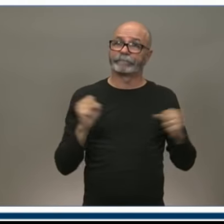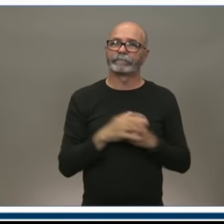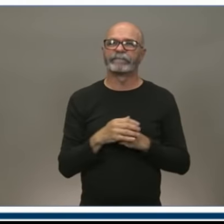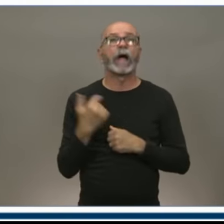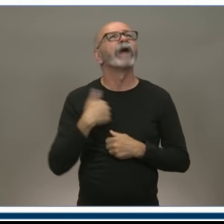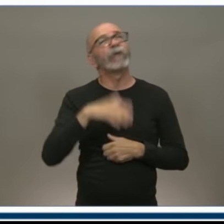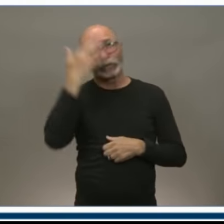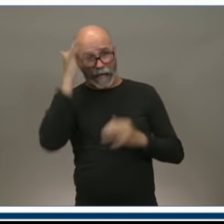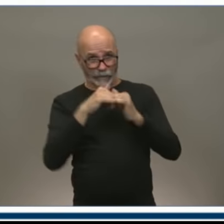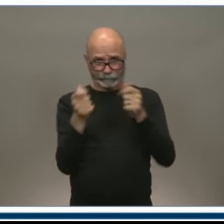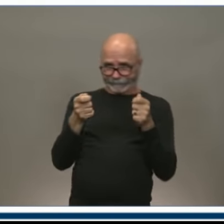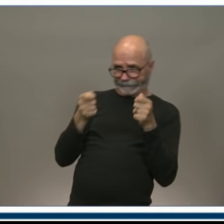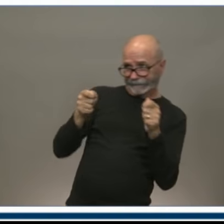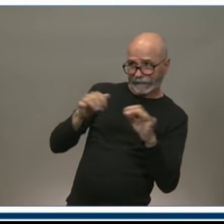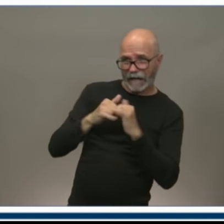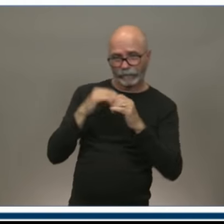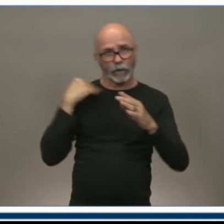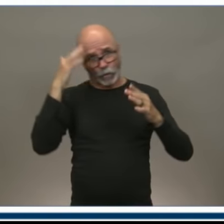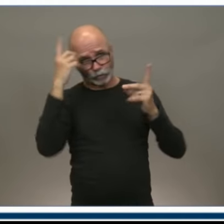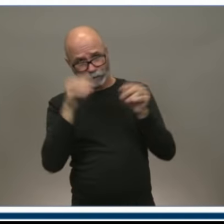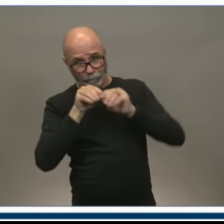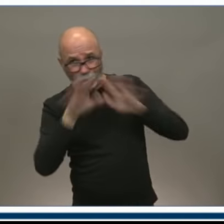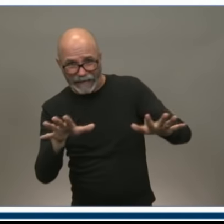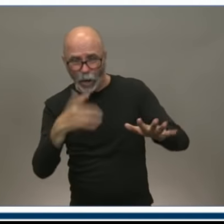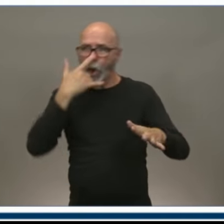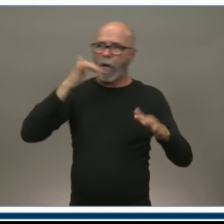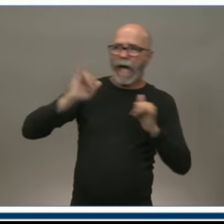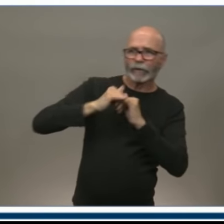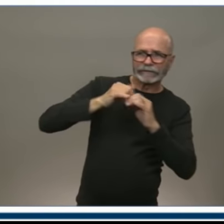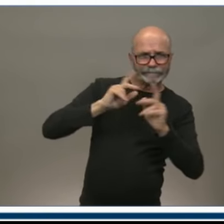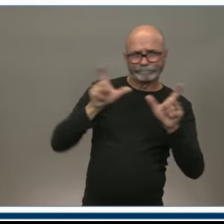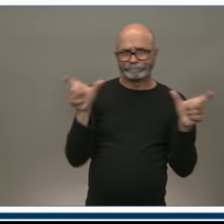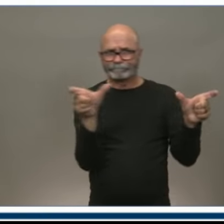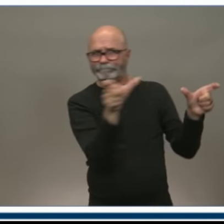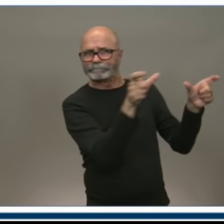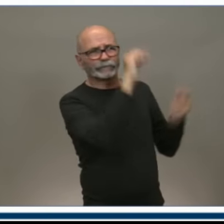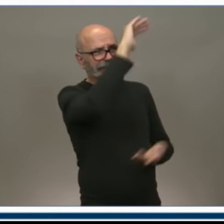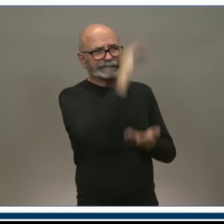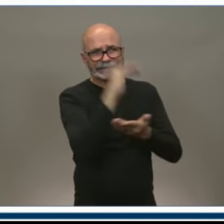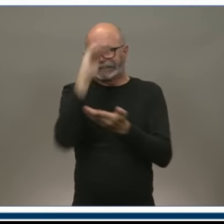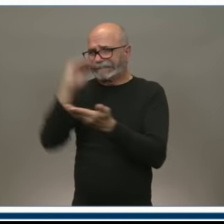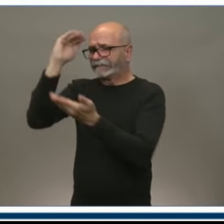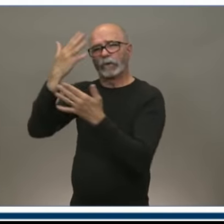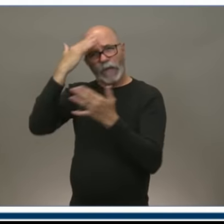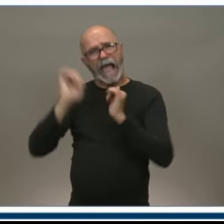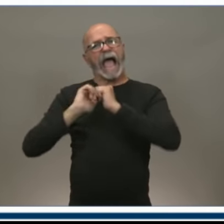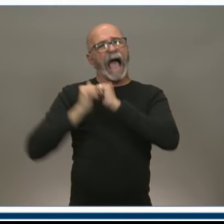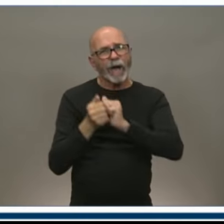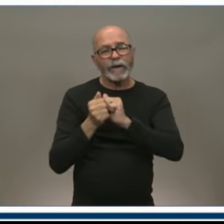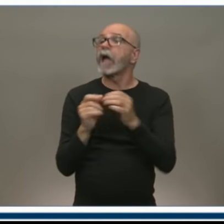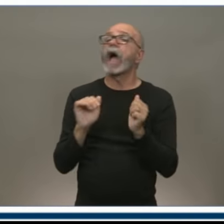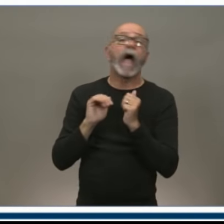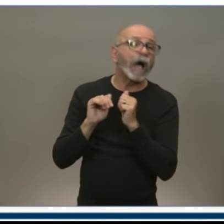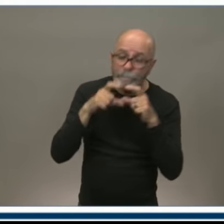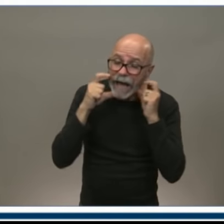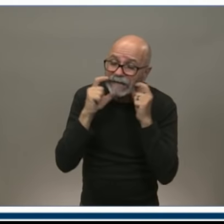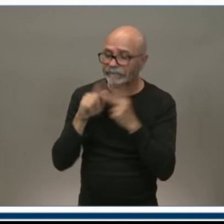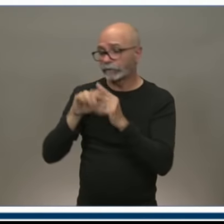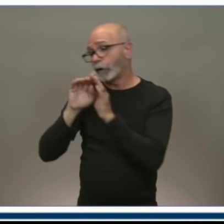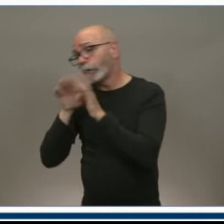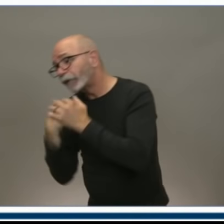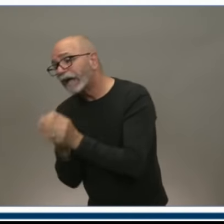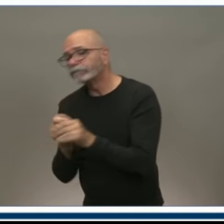we understand how what we can do, we're really to minimize the spread of virus through hand washing, through masking, and minimizing,